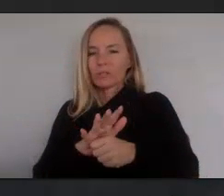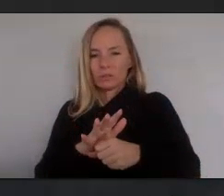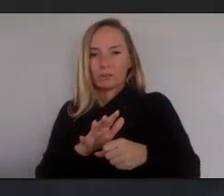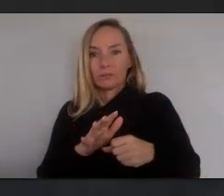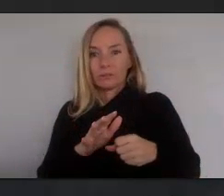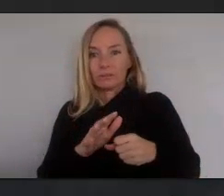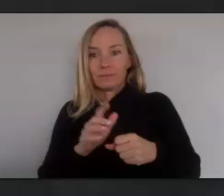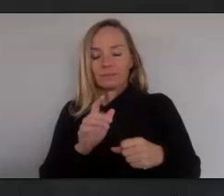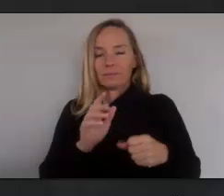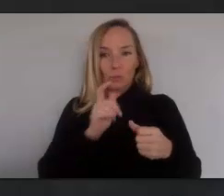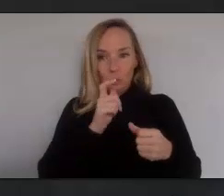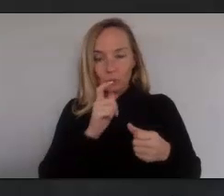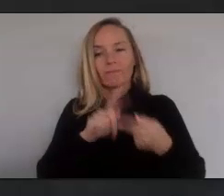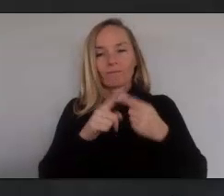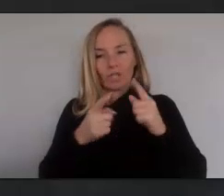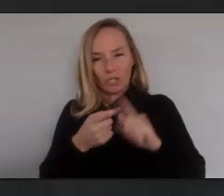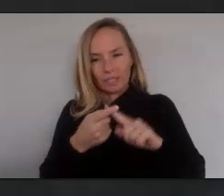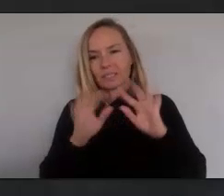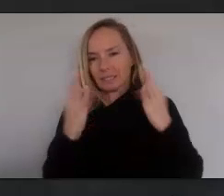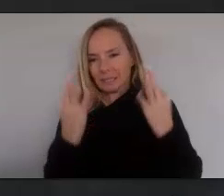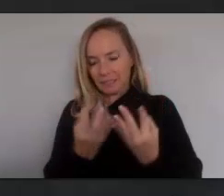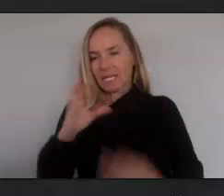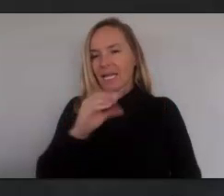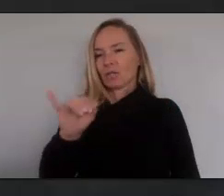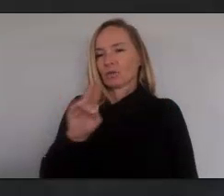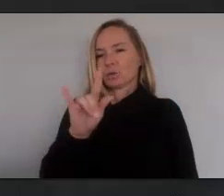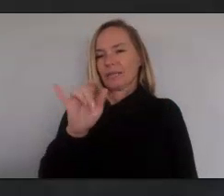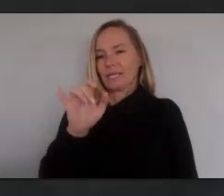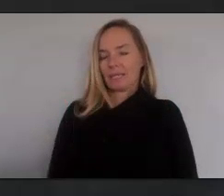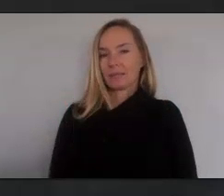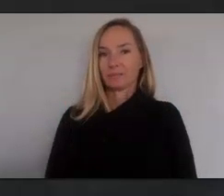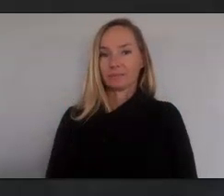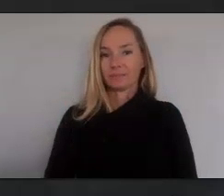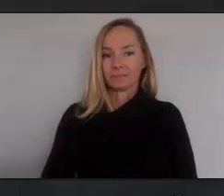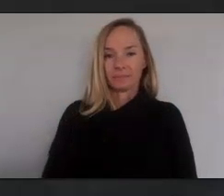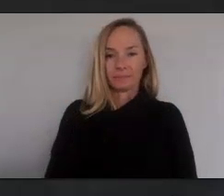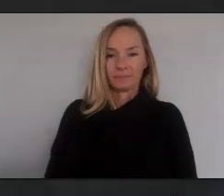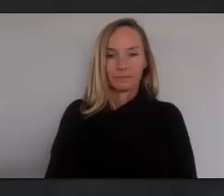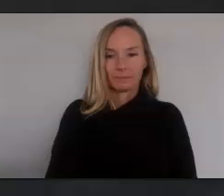those examples are devotion to family, friends, and Juliet.